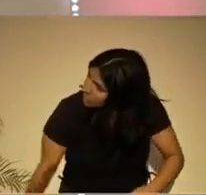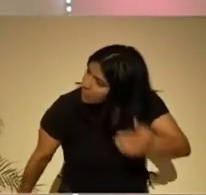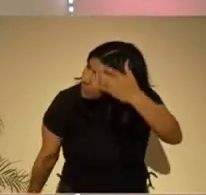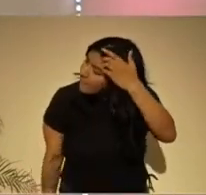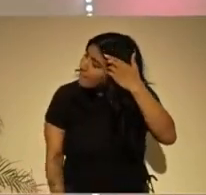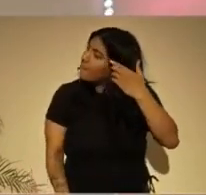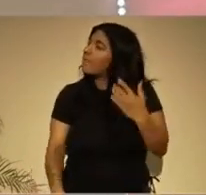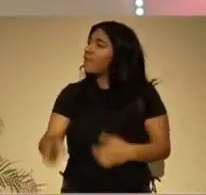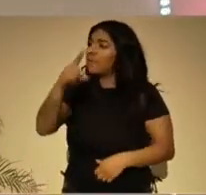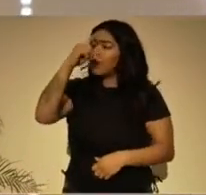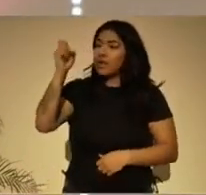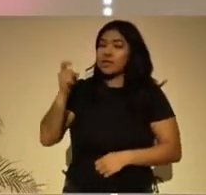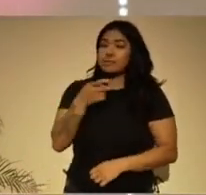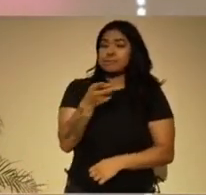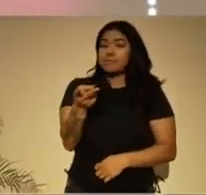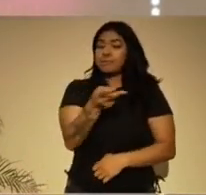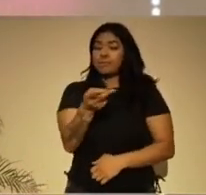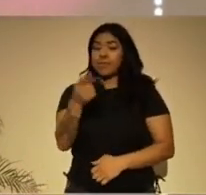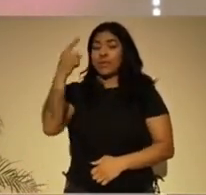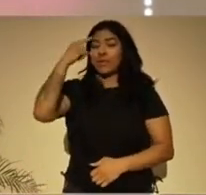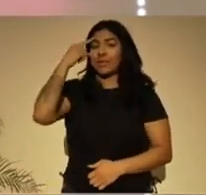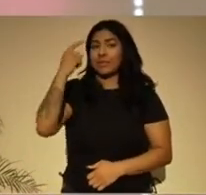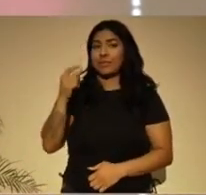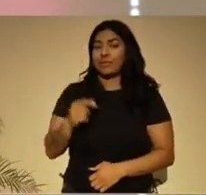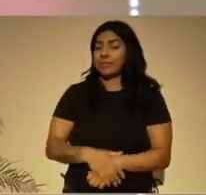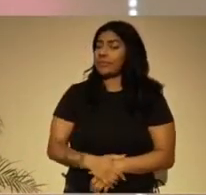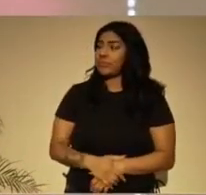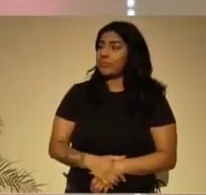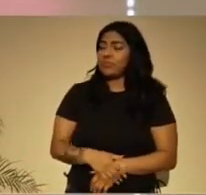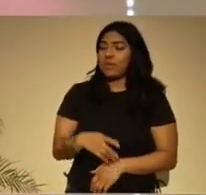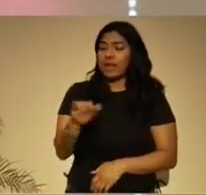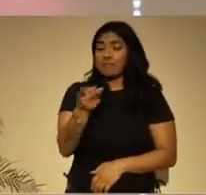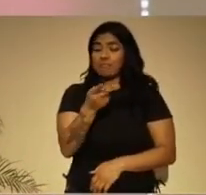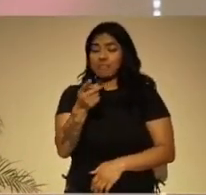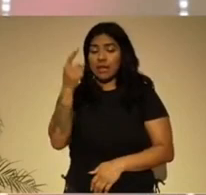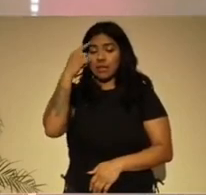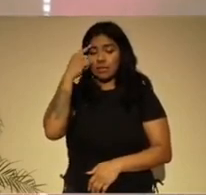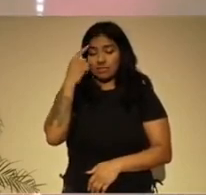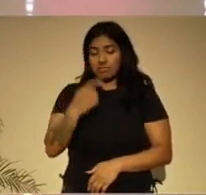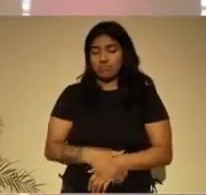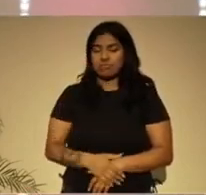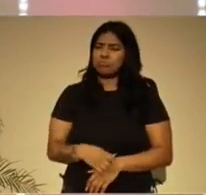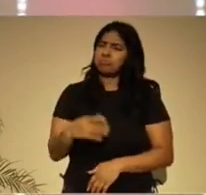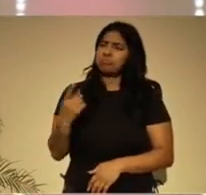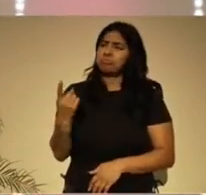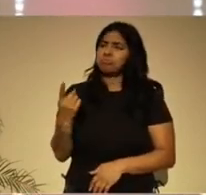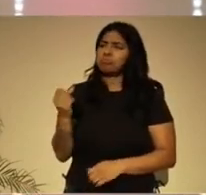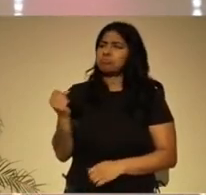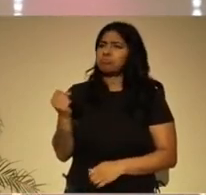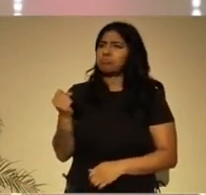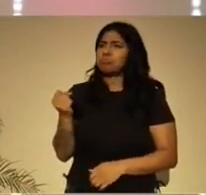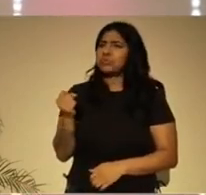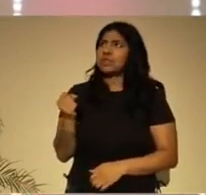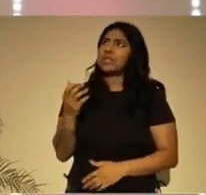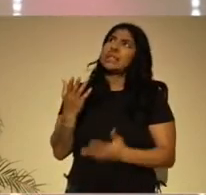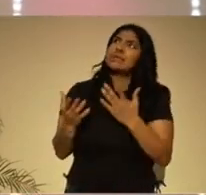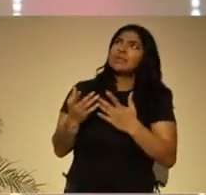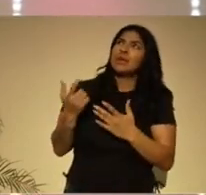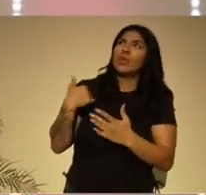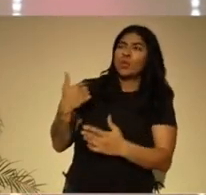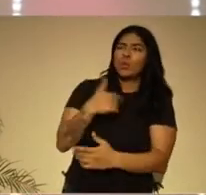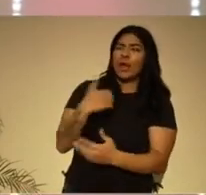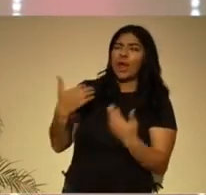And because they thought, and because they took an attempt to think, hold on, big guy, we got it from